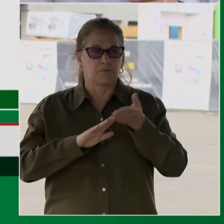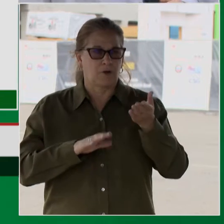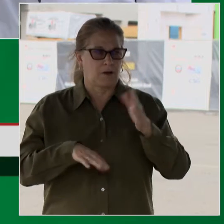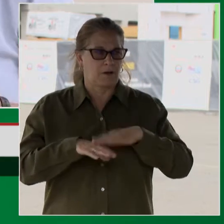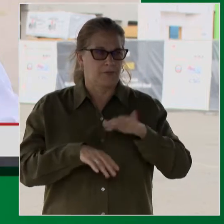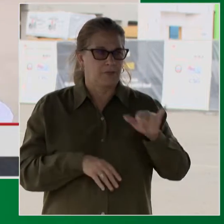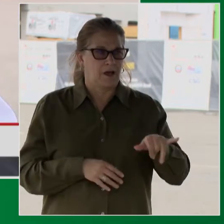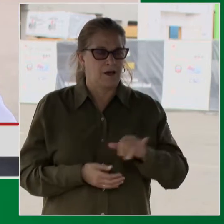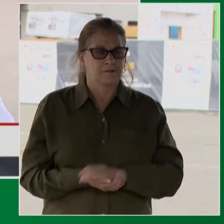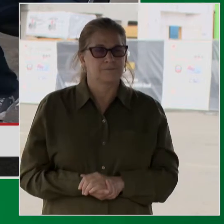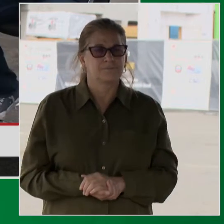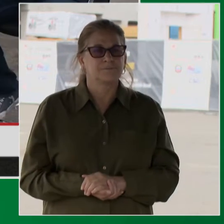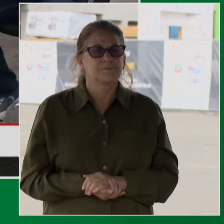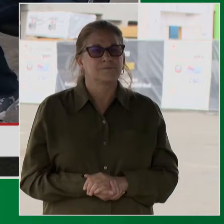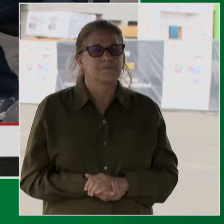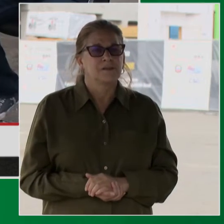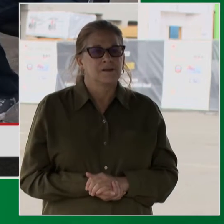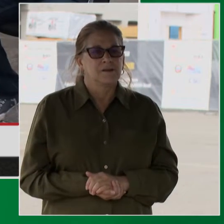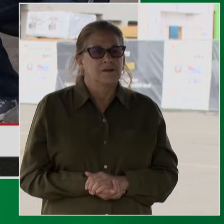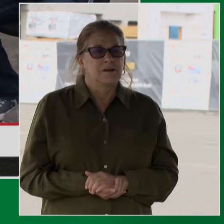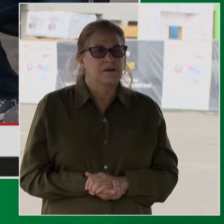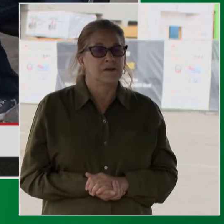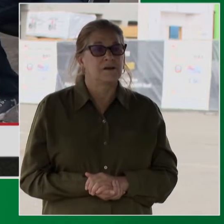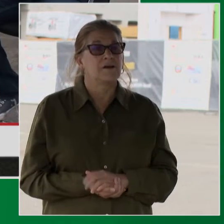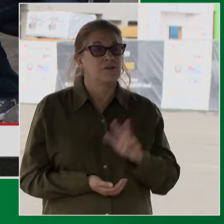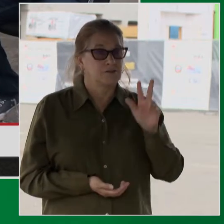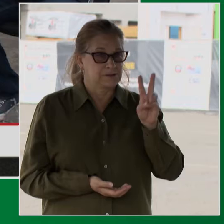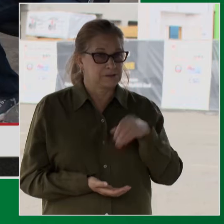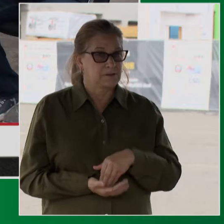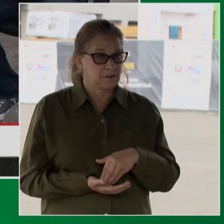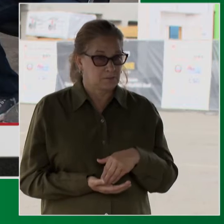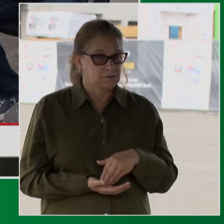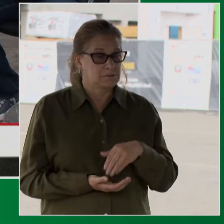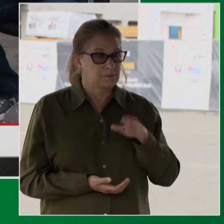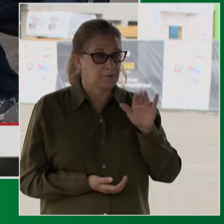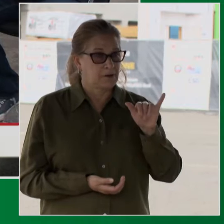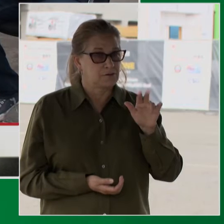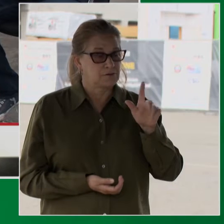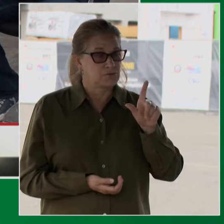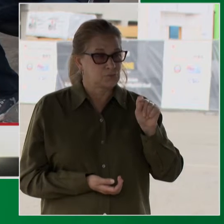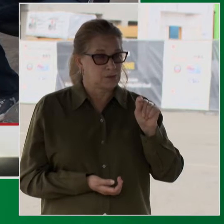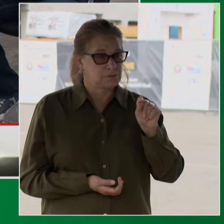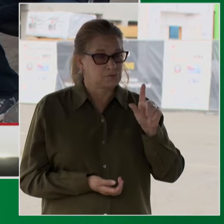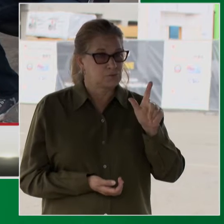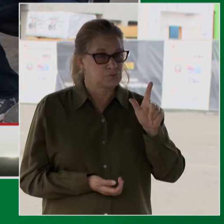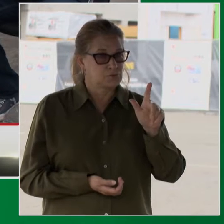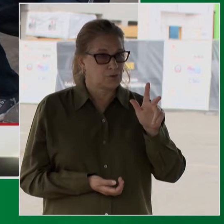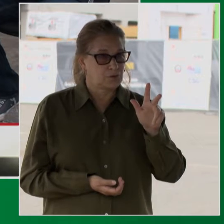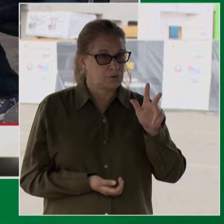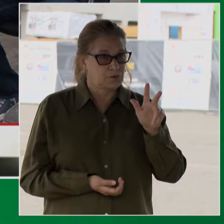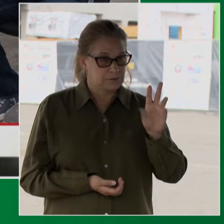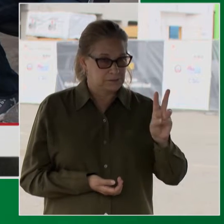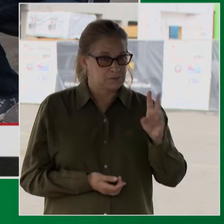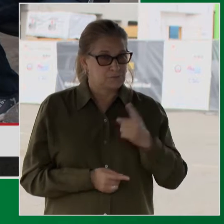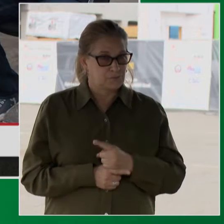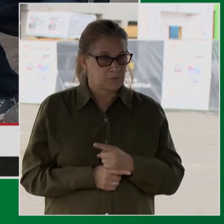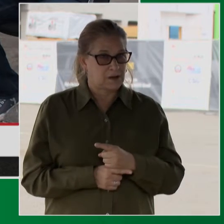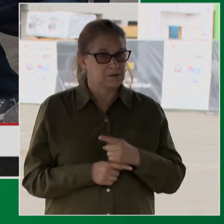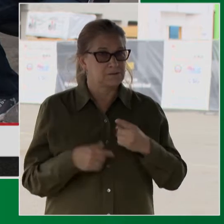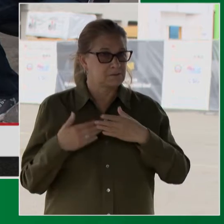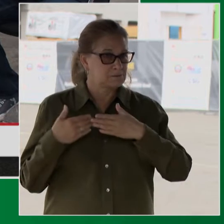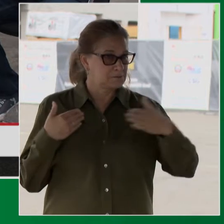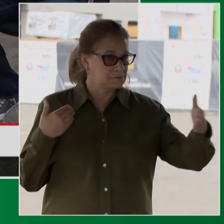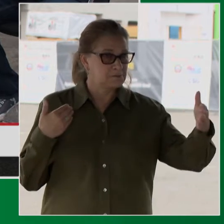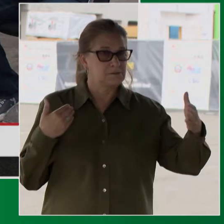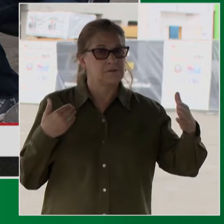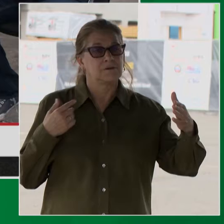right. And so part of the 36,000 by 2025 goal was actually to set 12,000, or for us to achieve